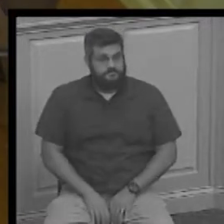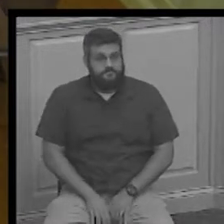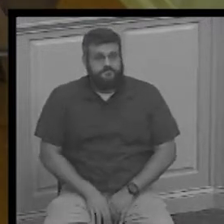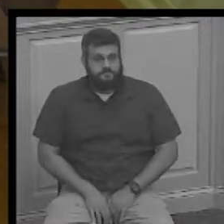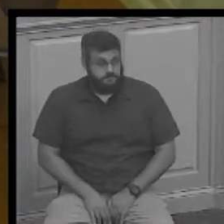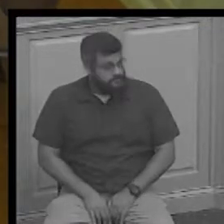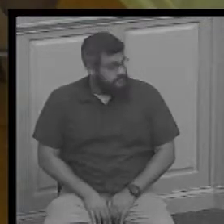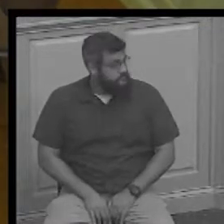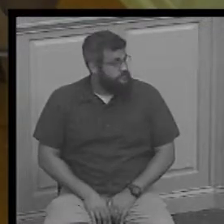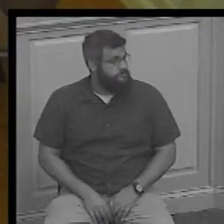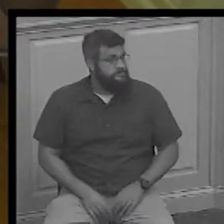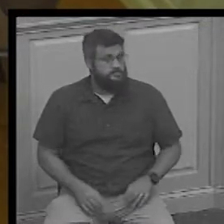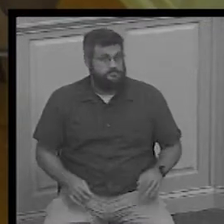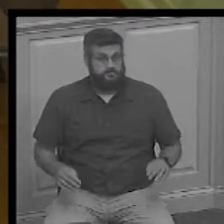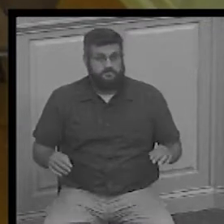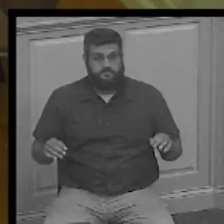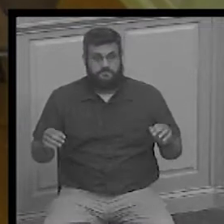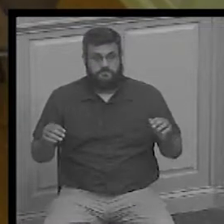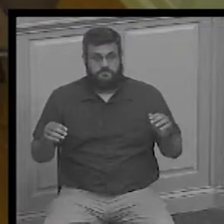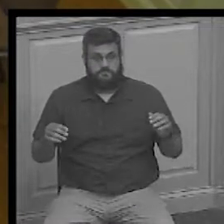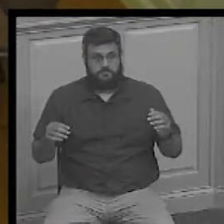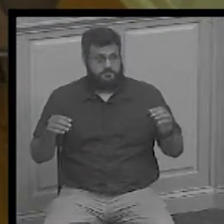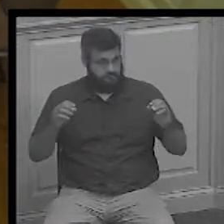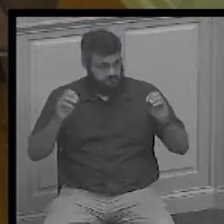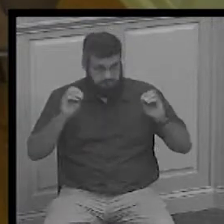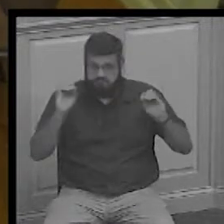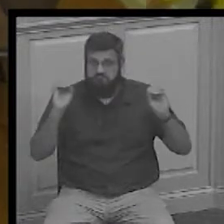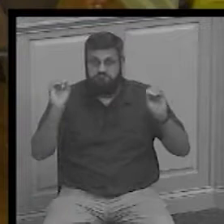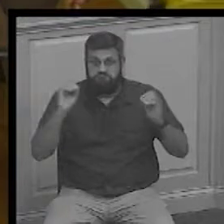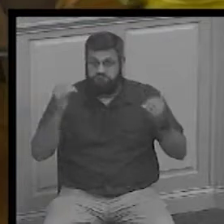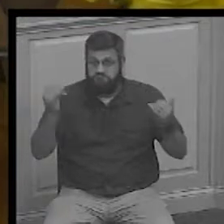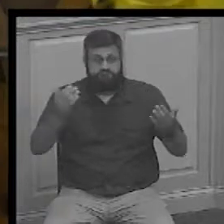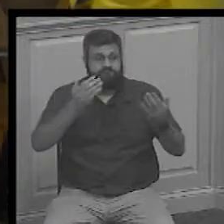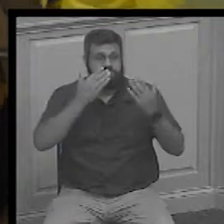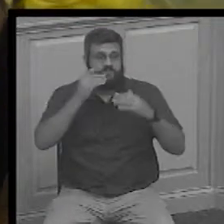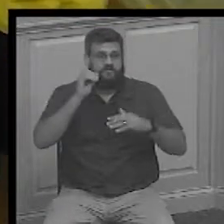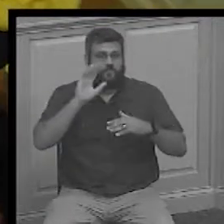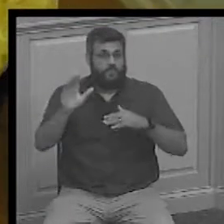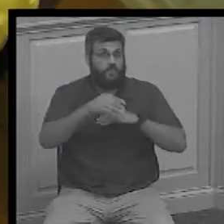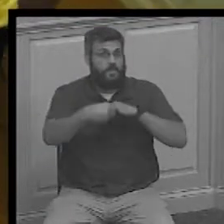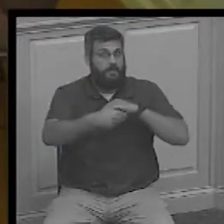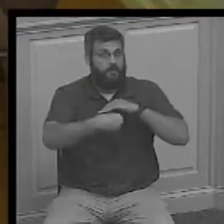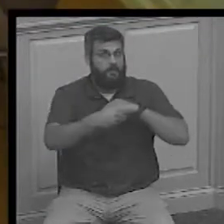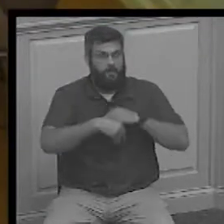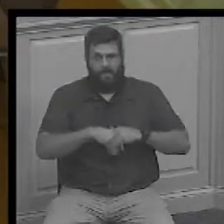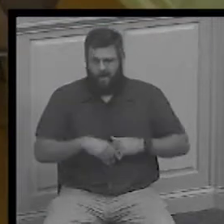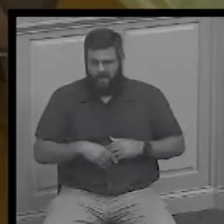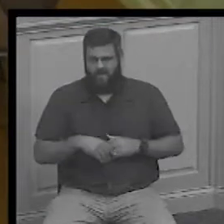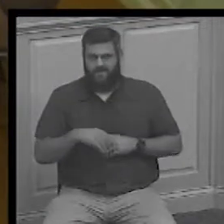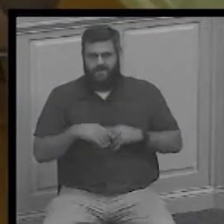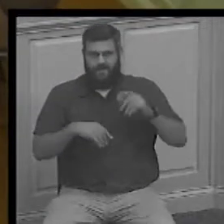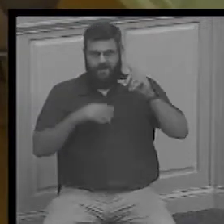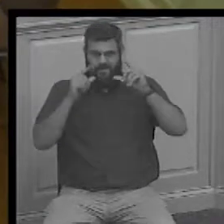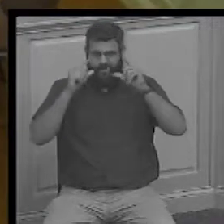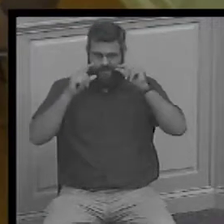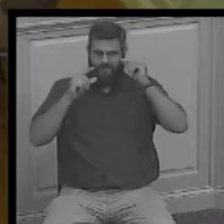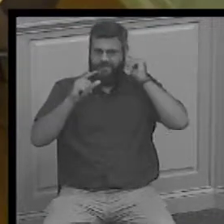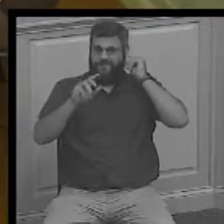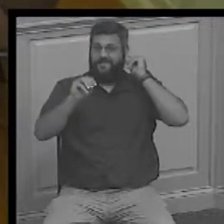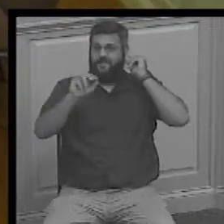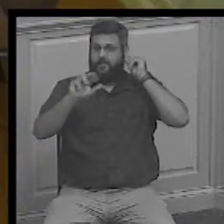you. Okay. have the opportunity. Thank you for your input. Well, and there will be